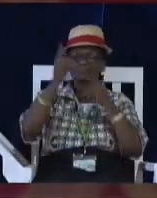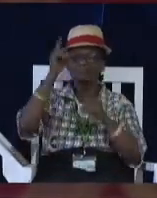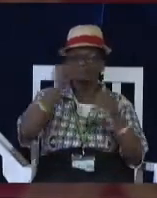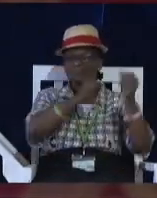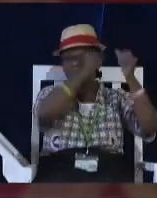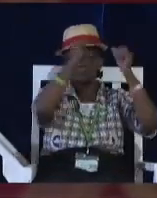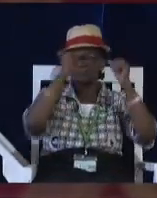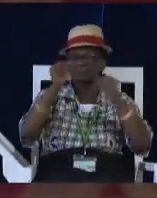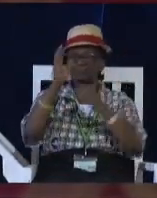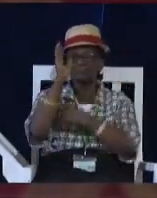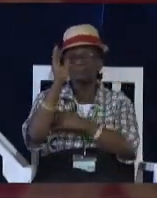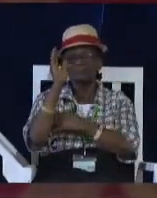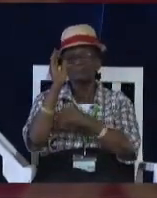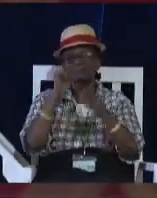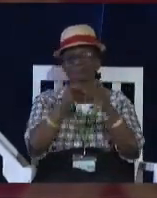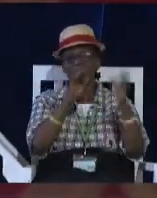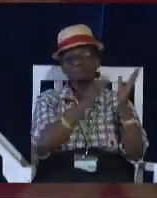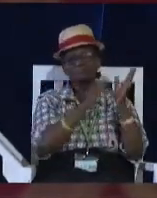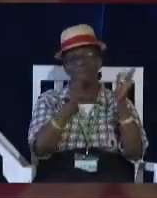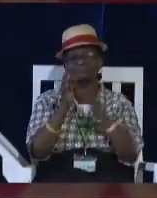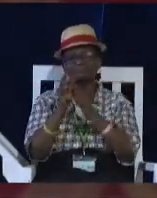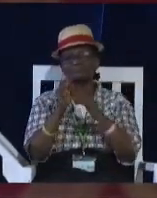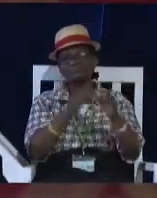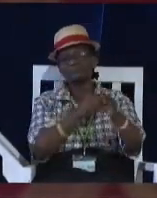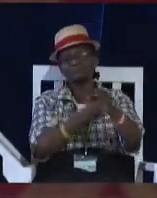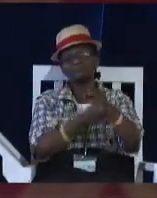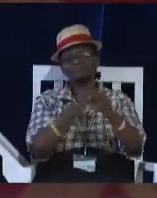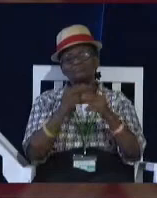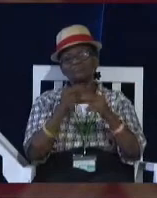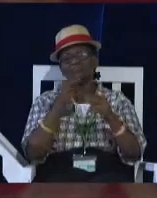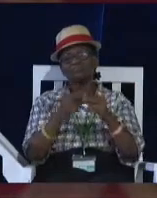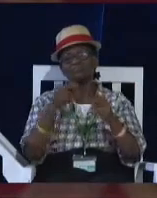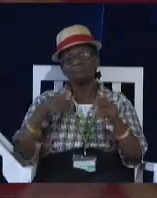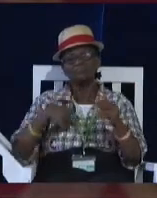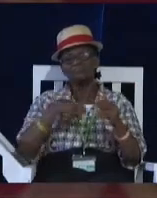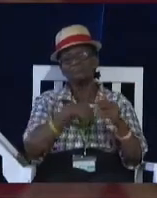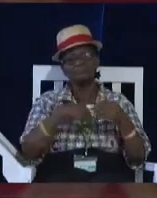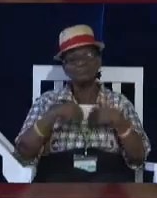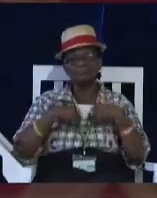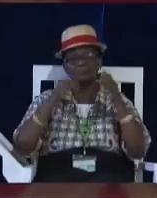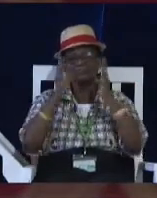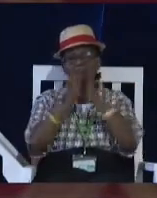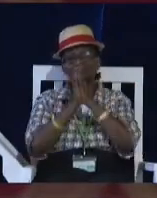Almighty God. In Jesus' mighty name, we have prayed.